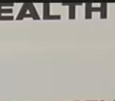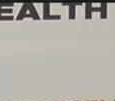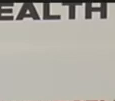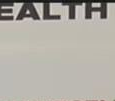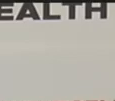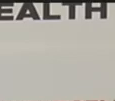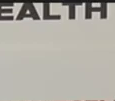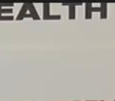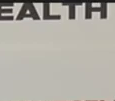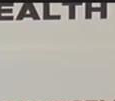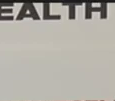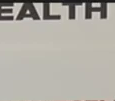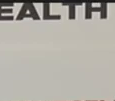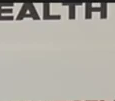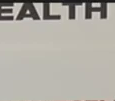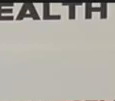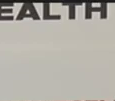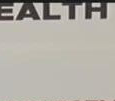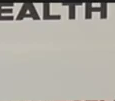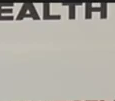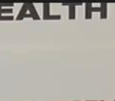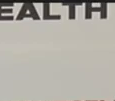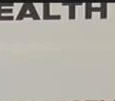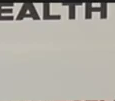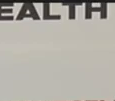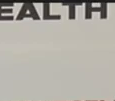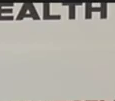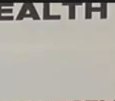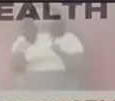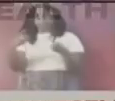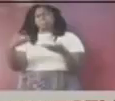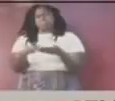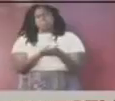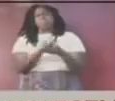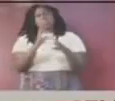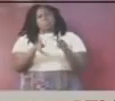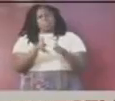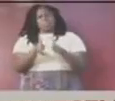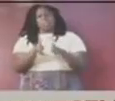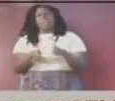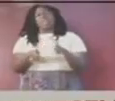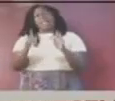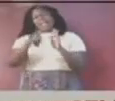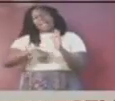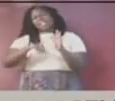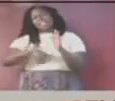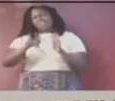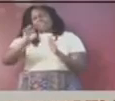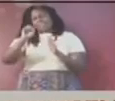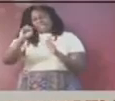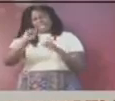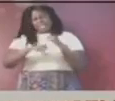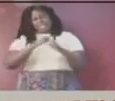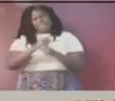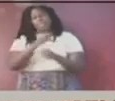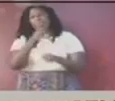deeper into that population for young persons under 50 with NCDs, so